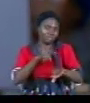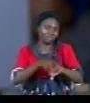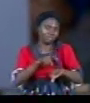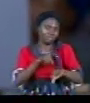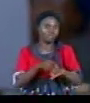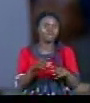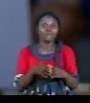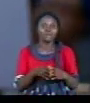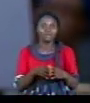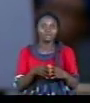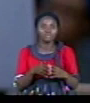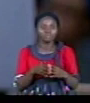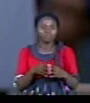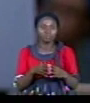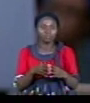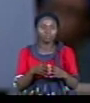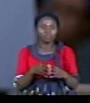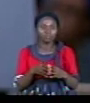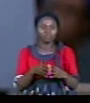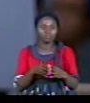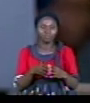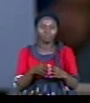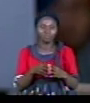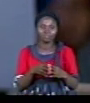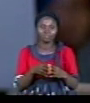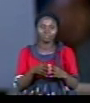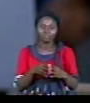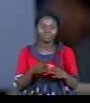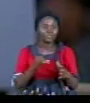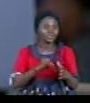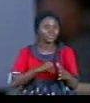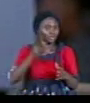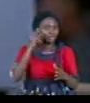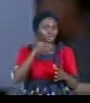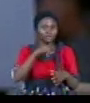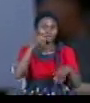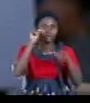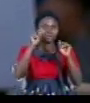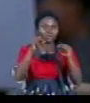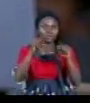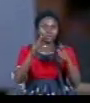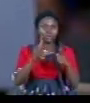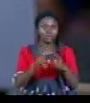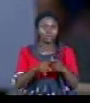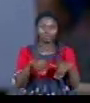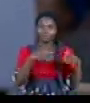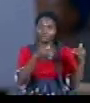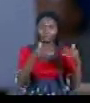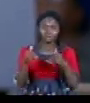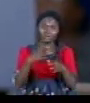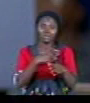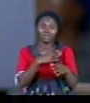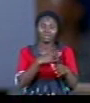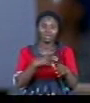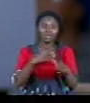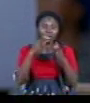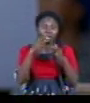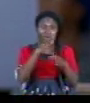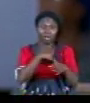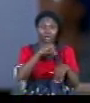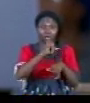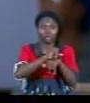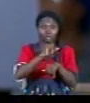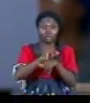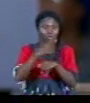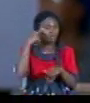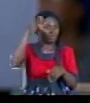was coming from, keyboard, but I was not able to play and work for God. And I've been believing God, and I say that